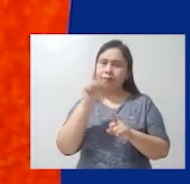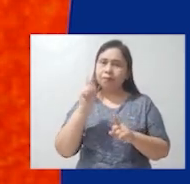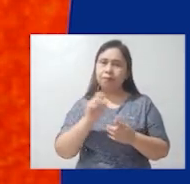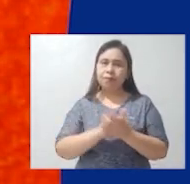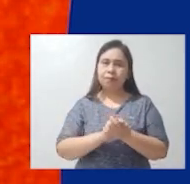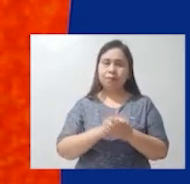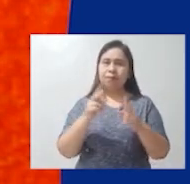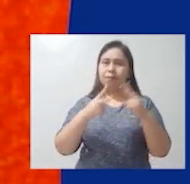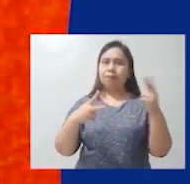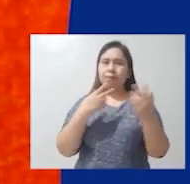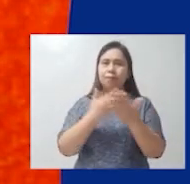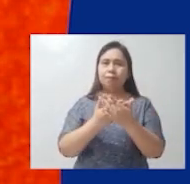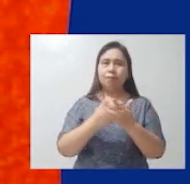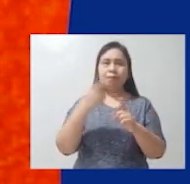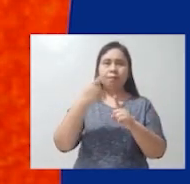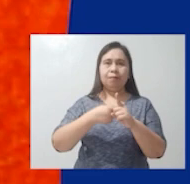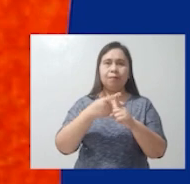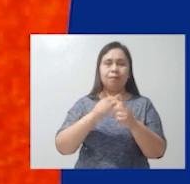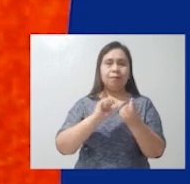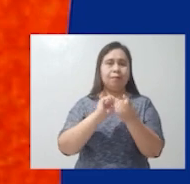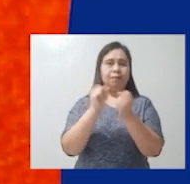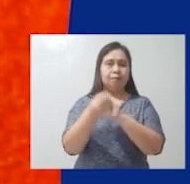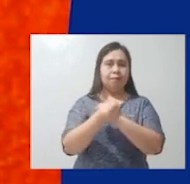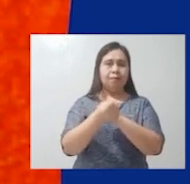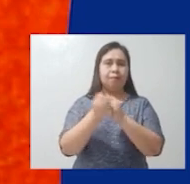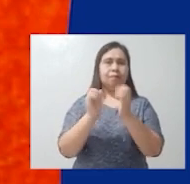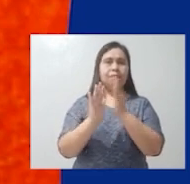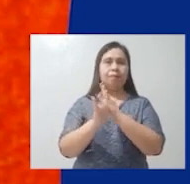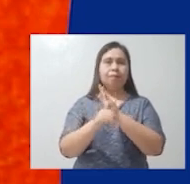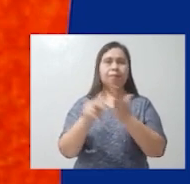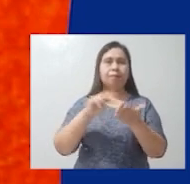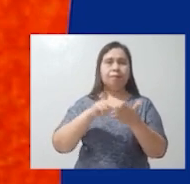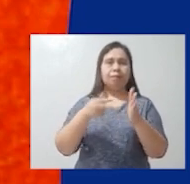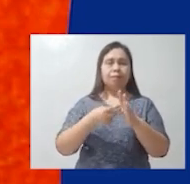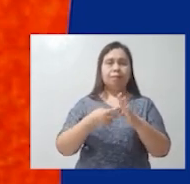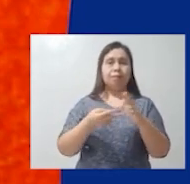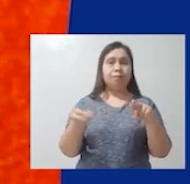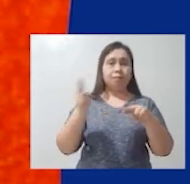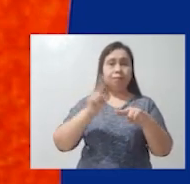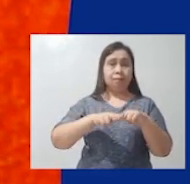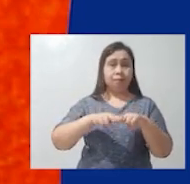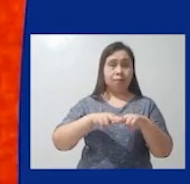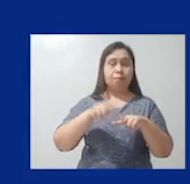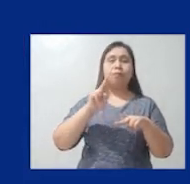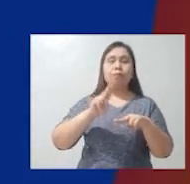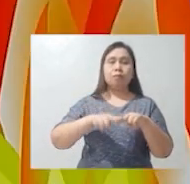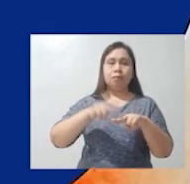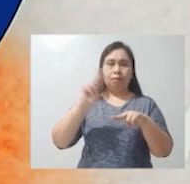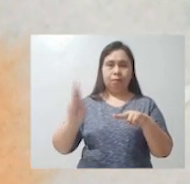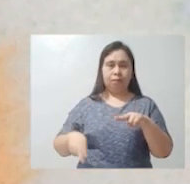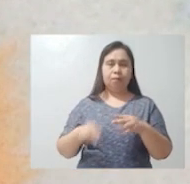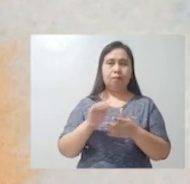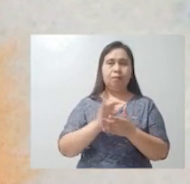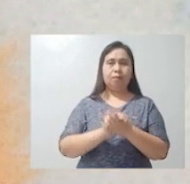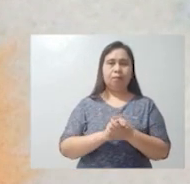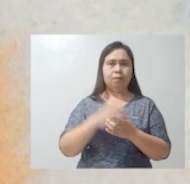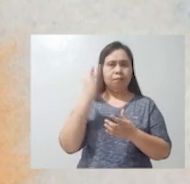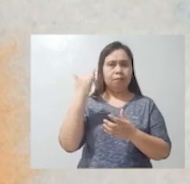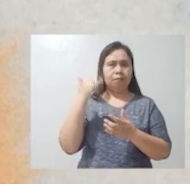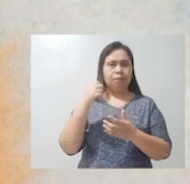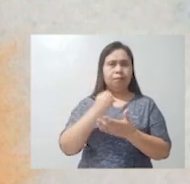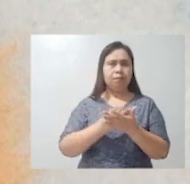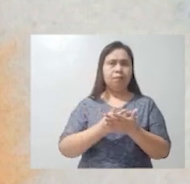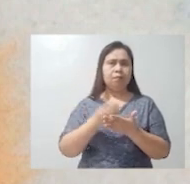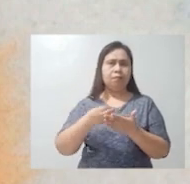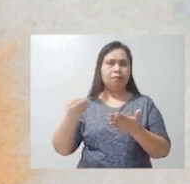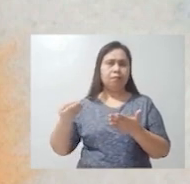Very good. The temperature changes by means of decreasing or increasing. Why do some objects remain